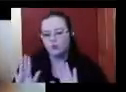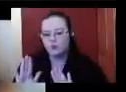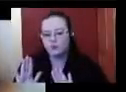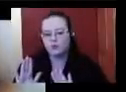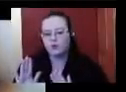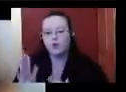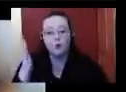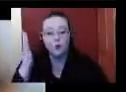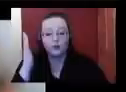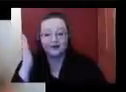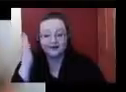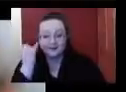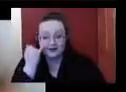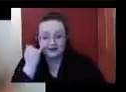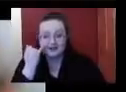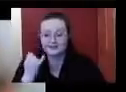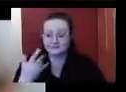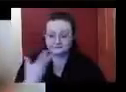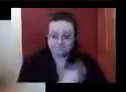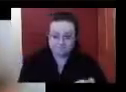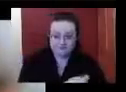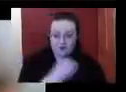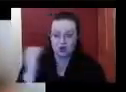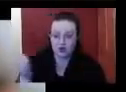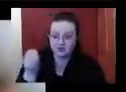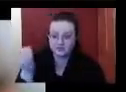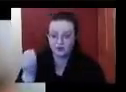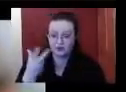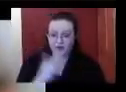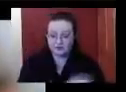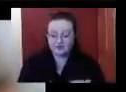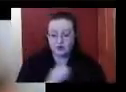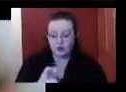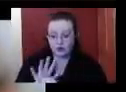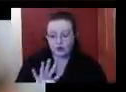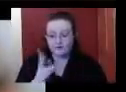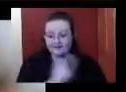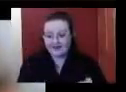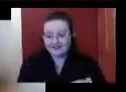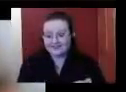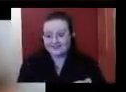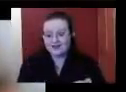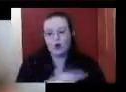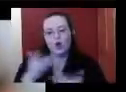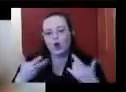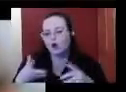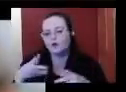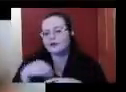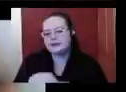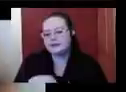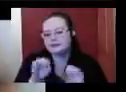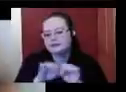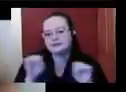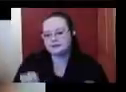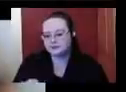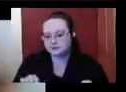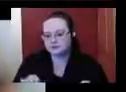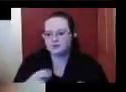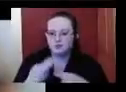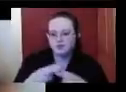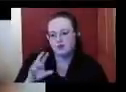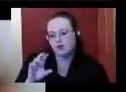a COVID-19 vaccine in Ontario, it is already recorded in the province's COVID-19 immunization database called